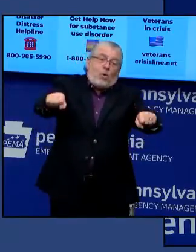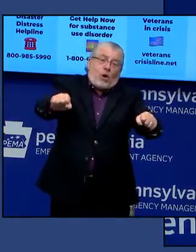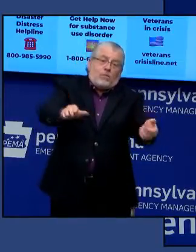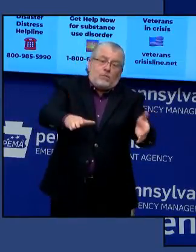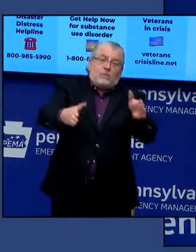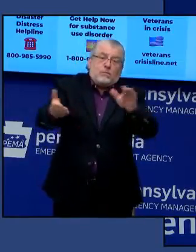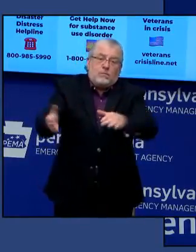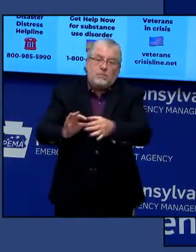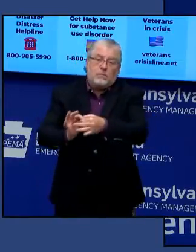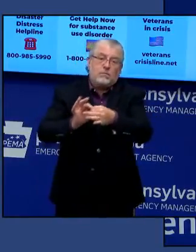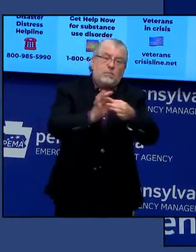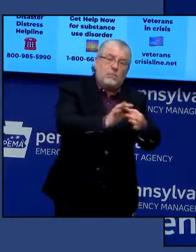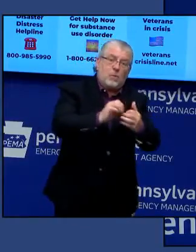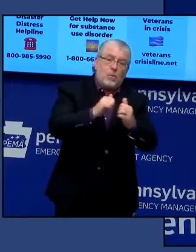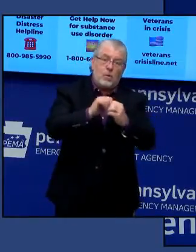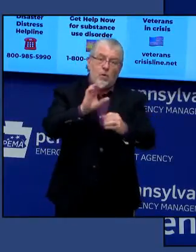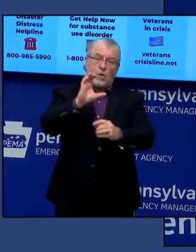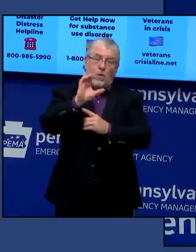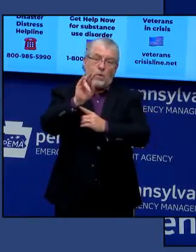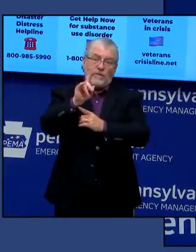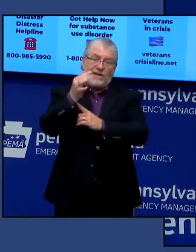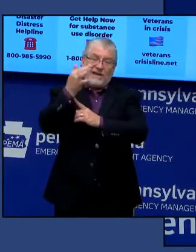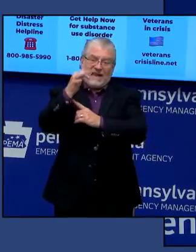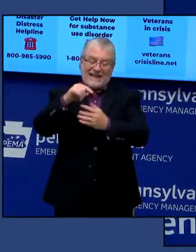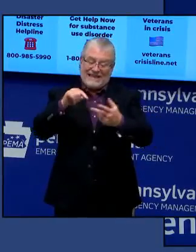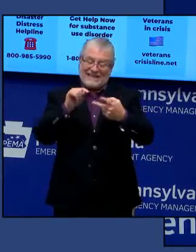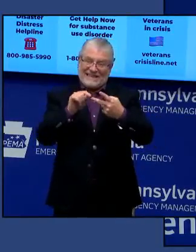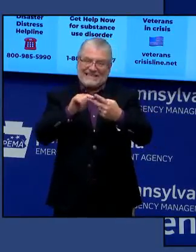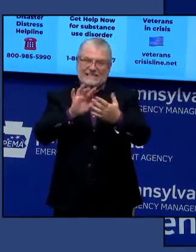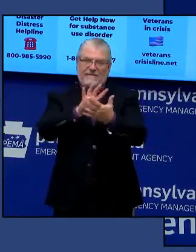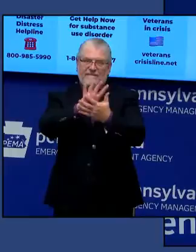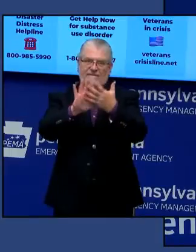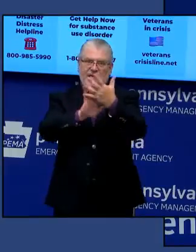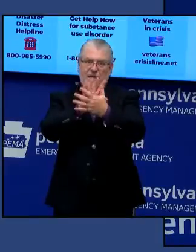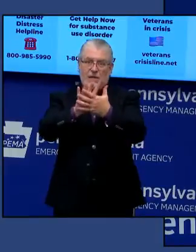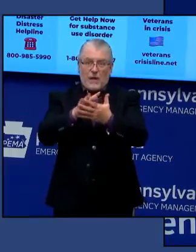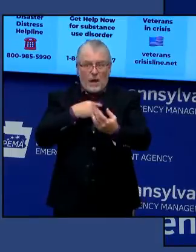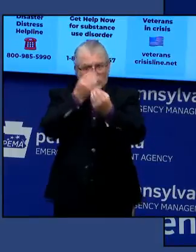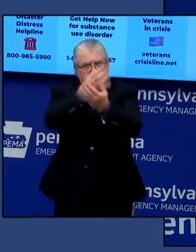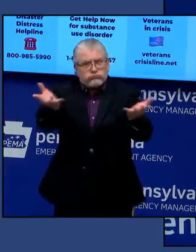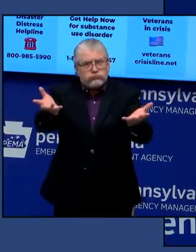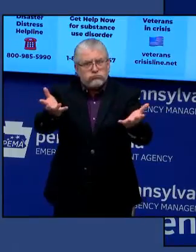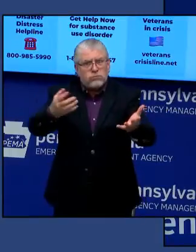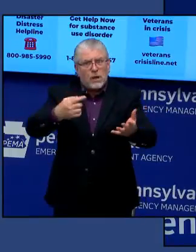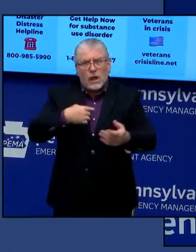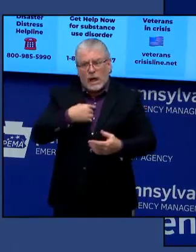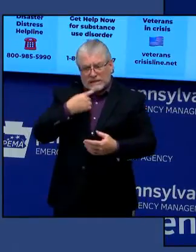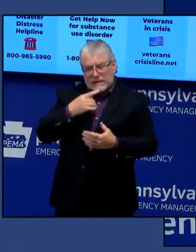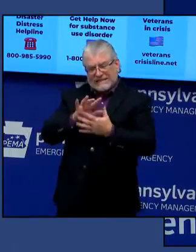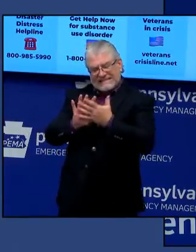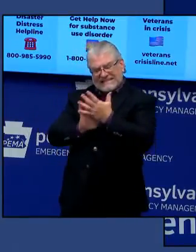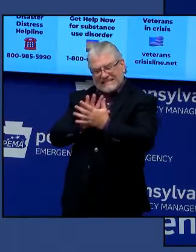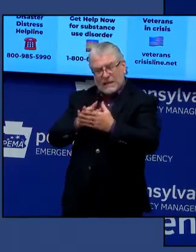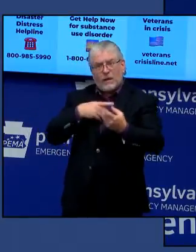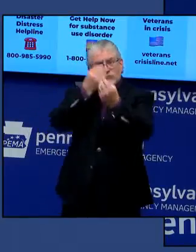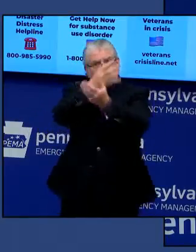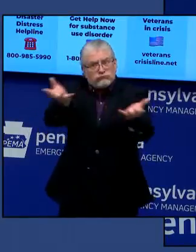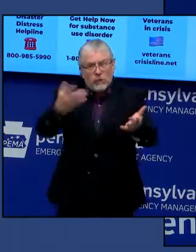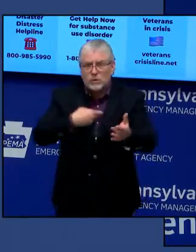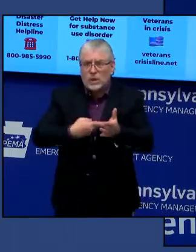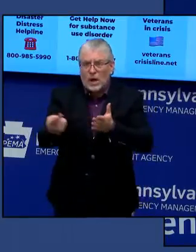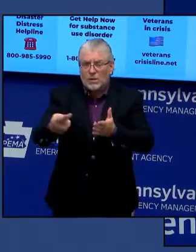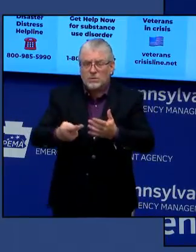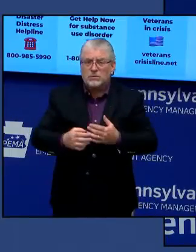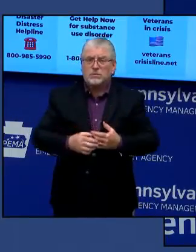problems reconciling it, and so we came out and said that, and then we're just doing the confirmed death. So I think that we've been as